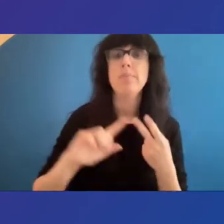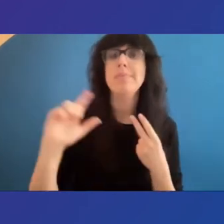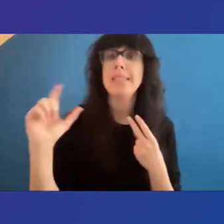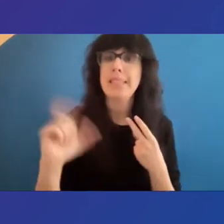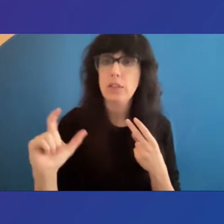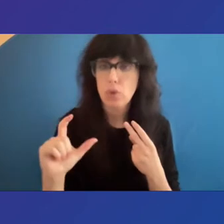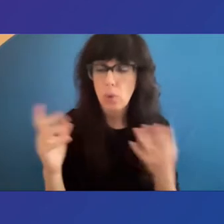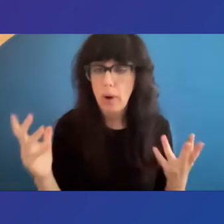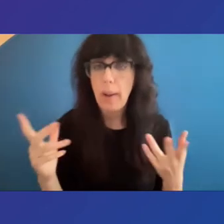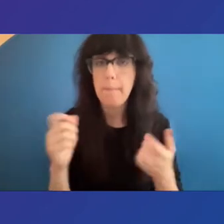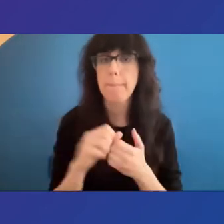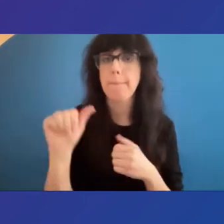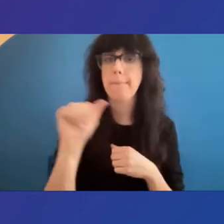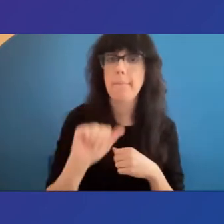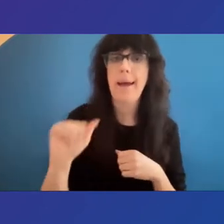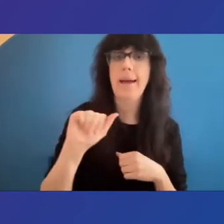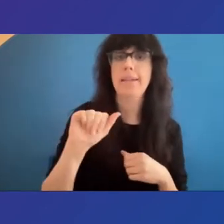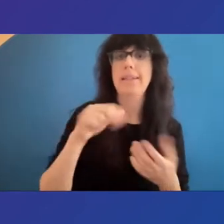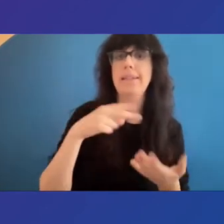is at